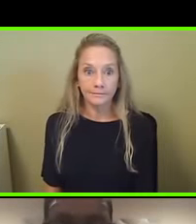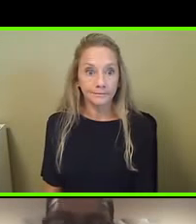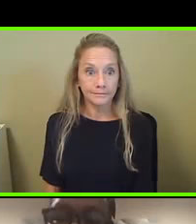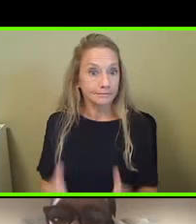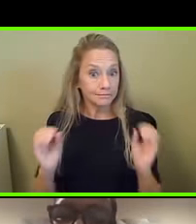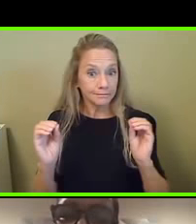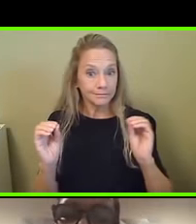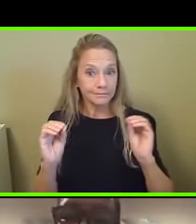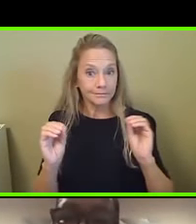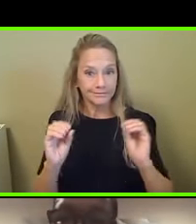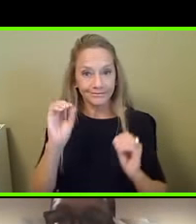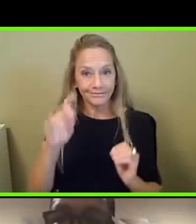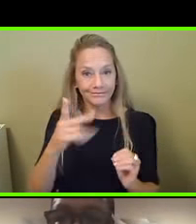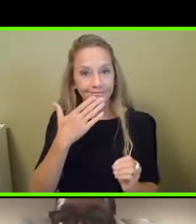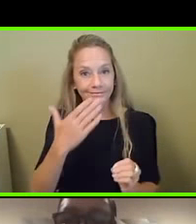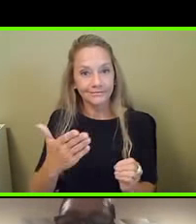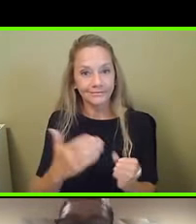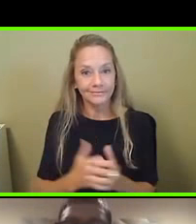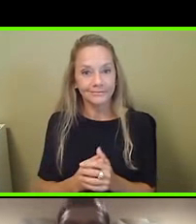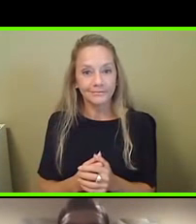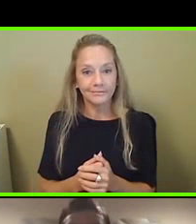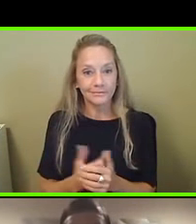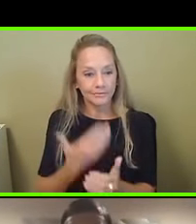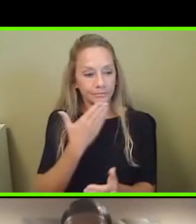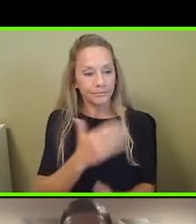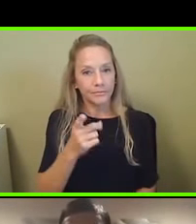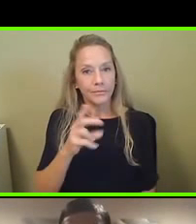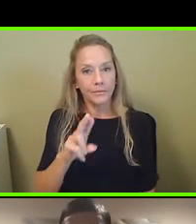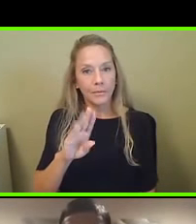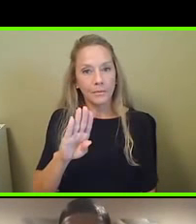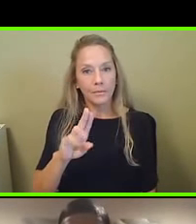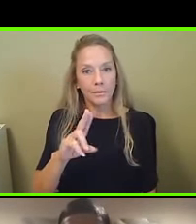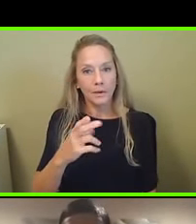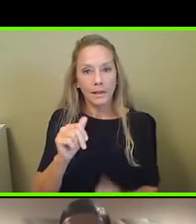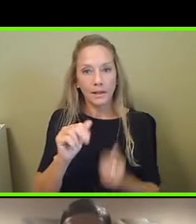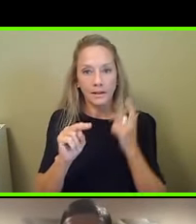Okay, thank you. Thank you, Dr. Buchanan.